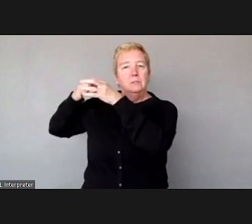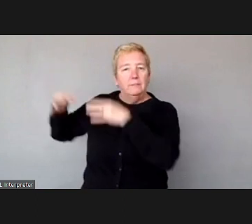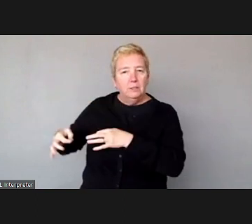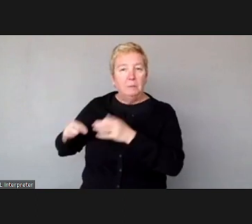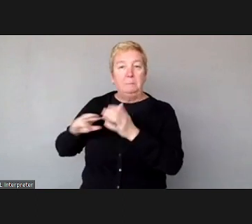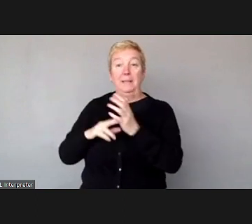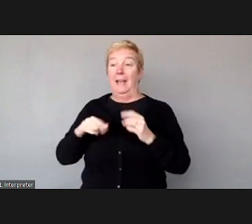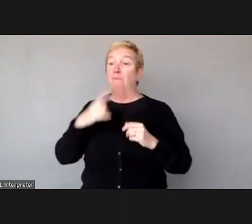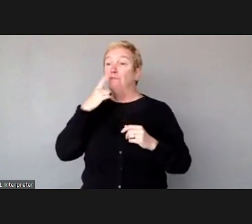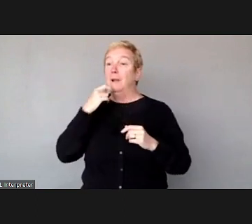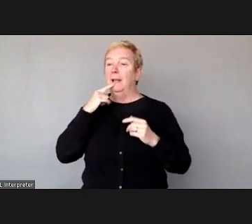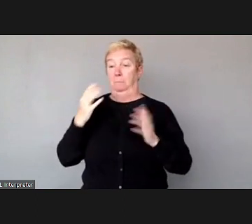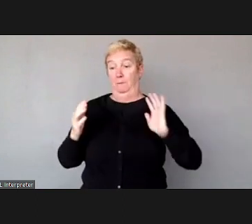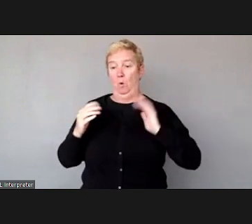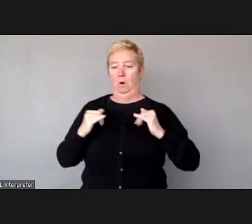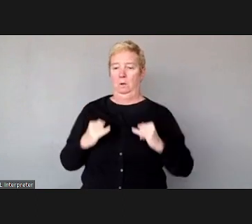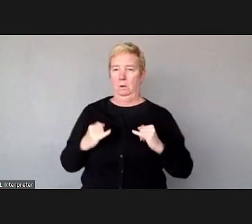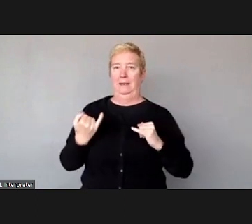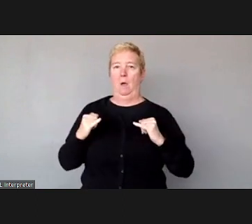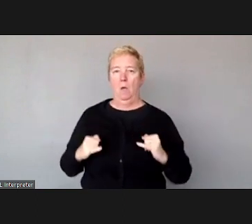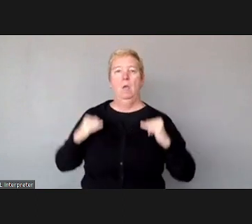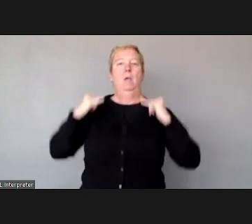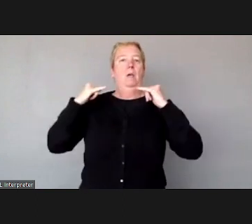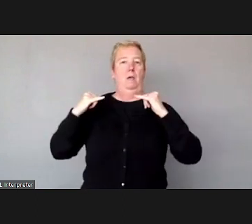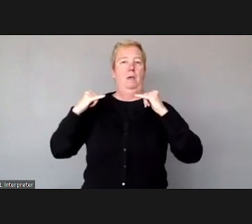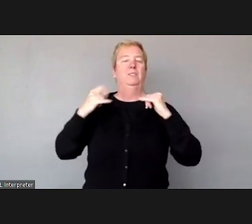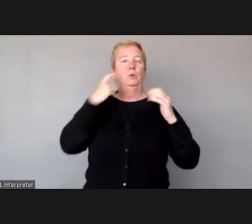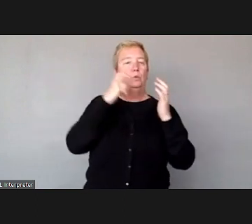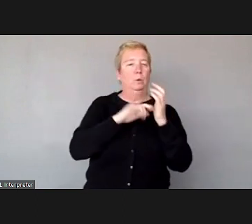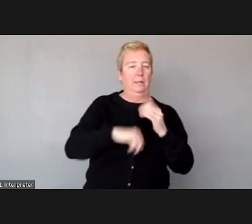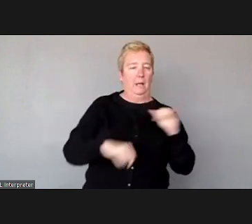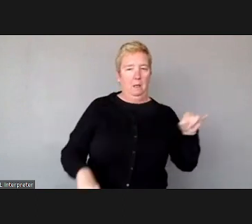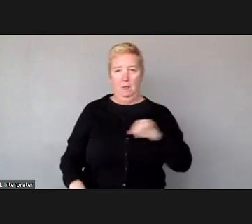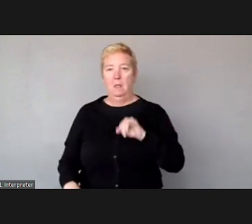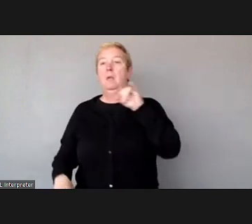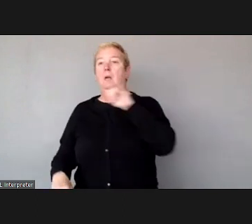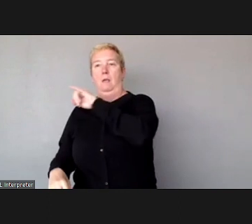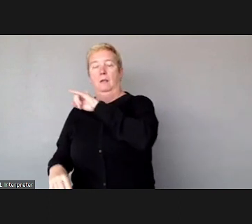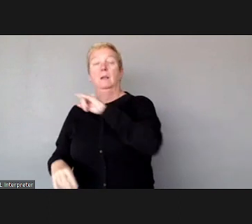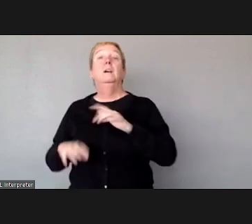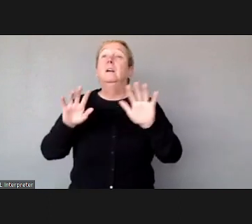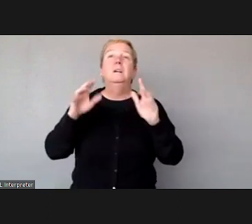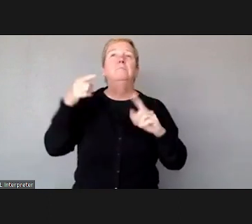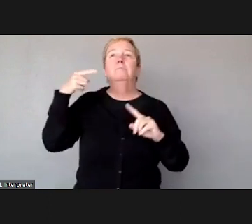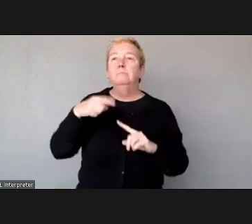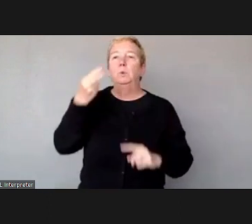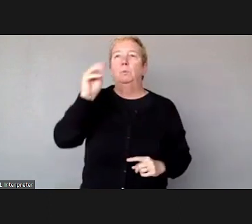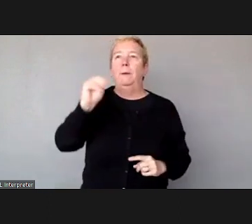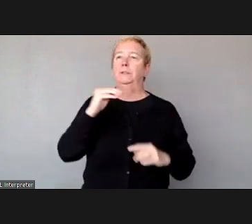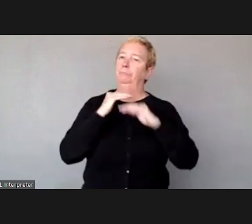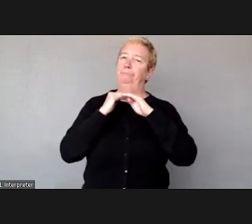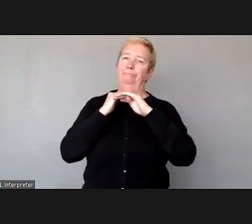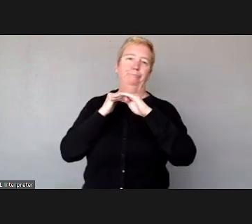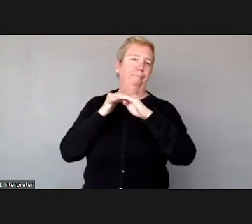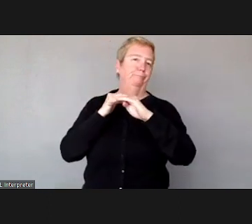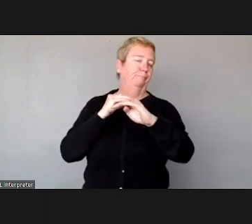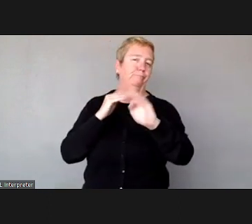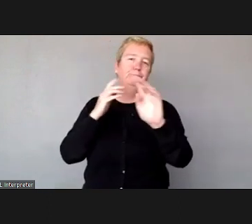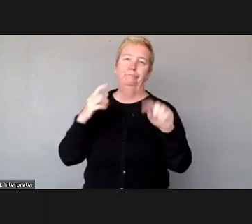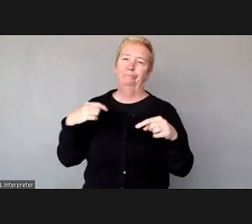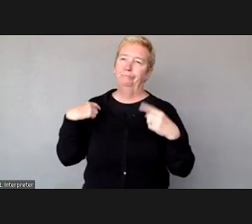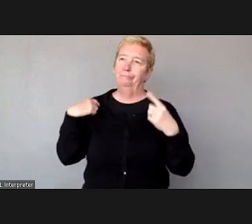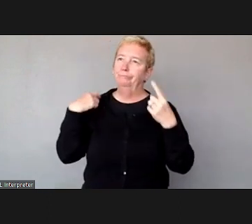general, New Mexico has plateaued in cases. As you can see there, it's a pretty flat